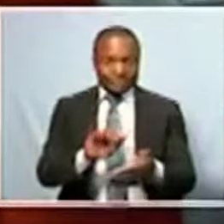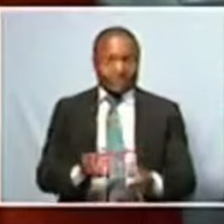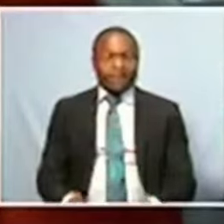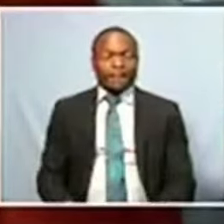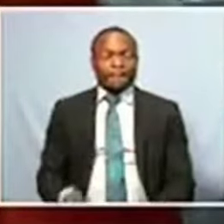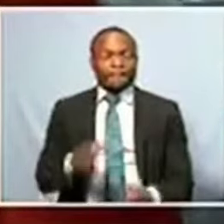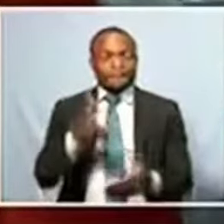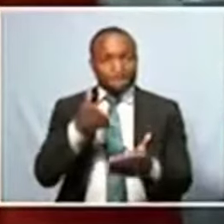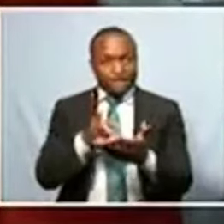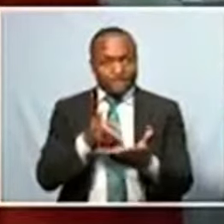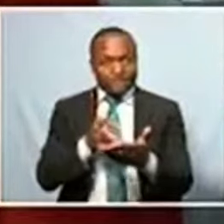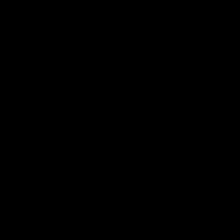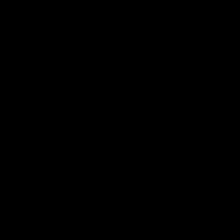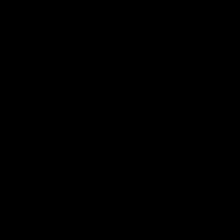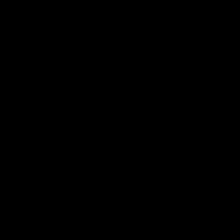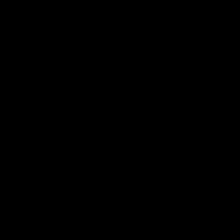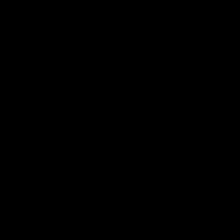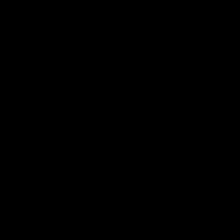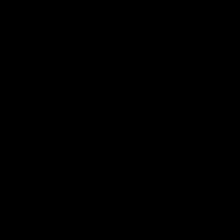This seems to ignore